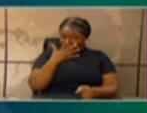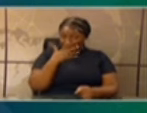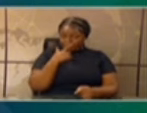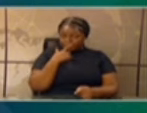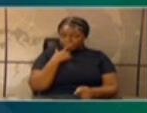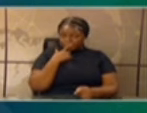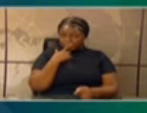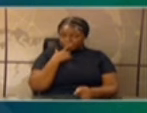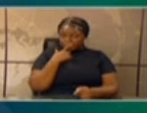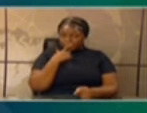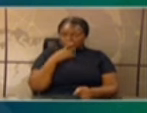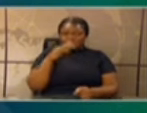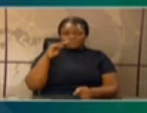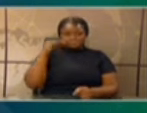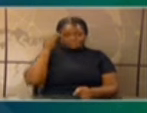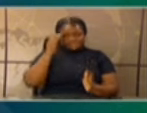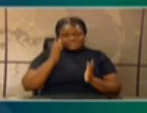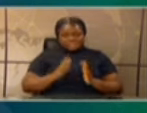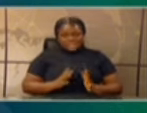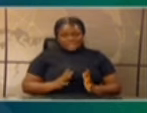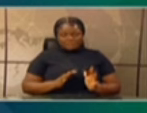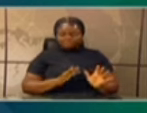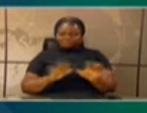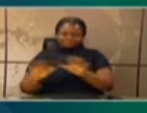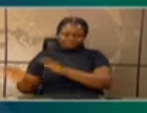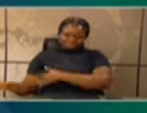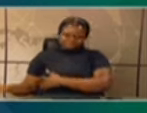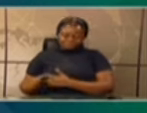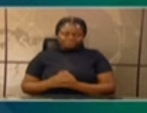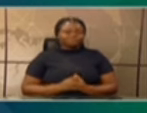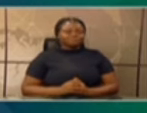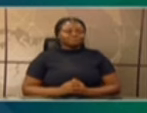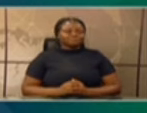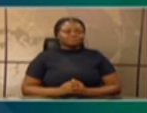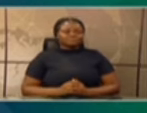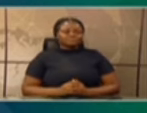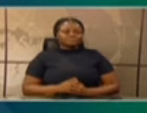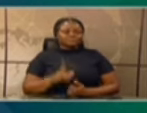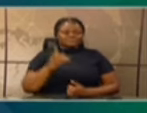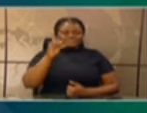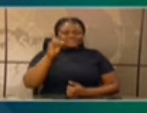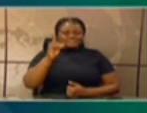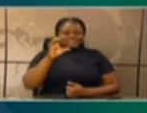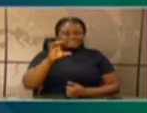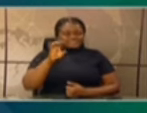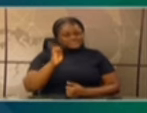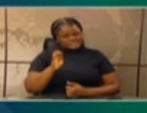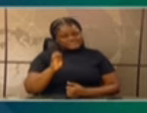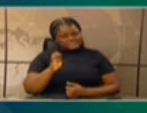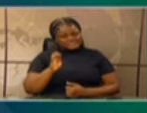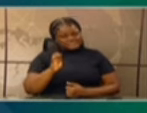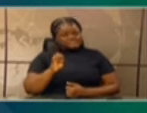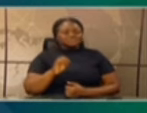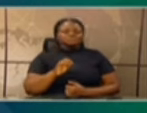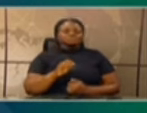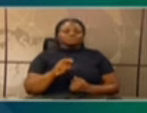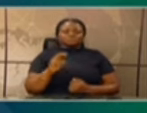125. And one more year ministers. Uriya fa. Your friend is saying DC is coming over